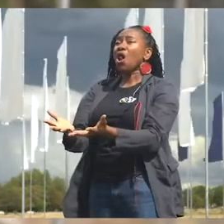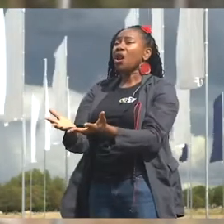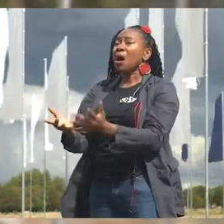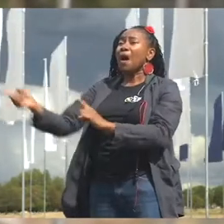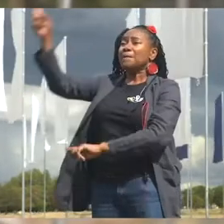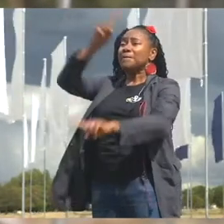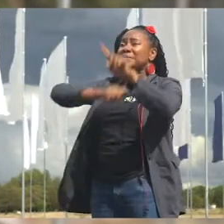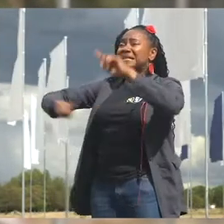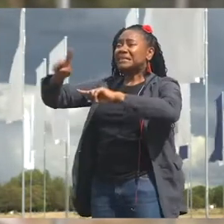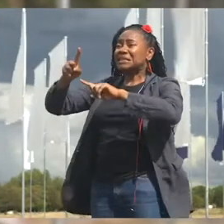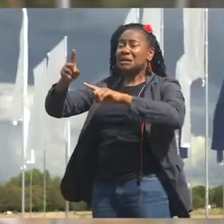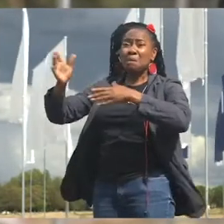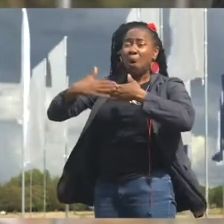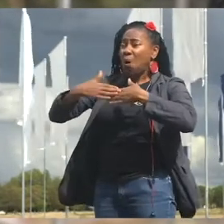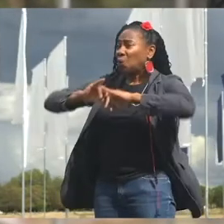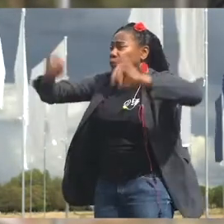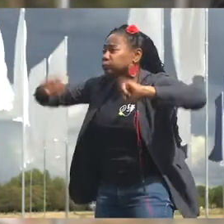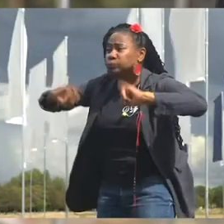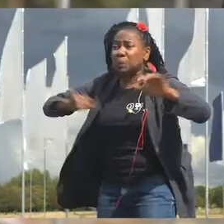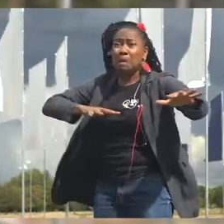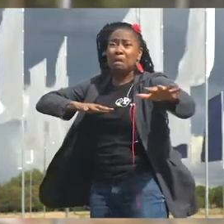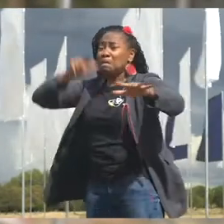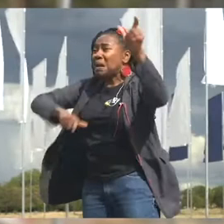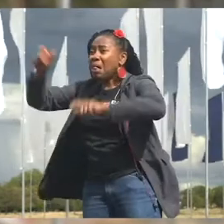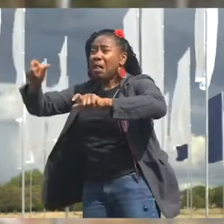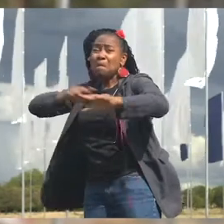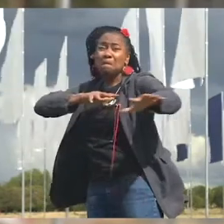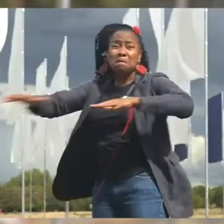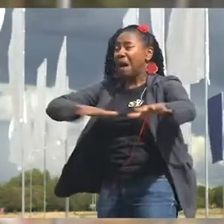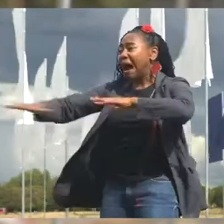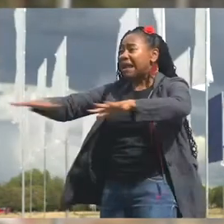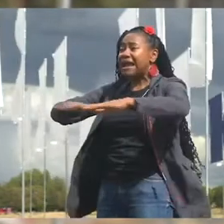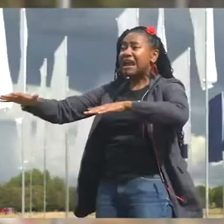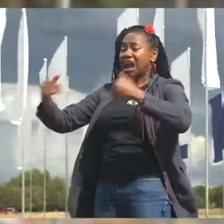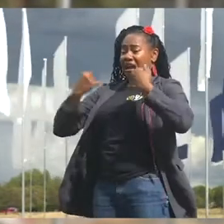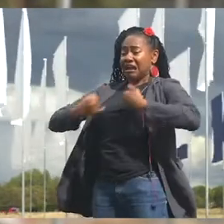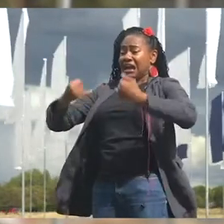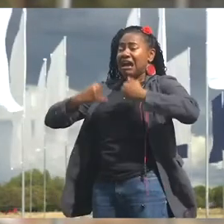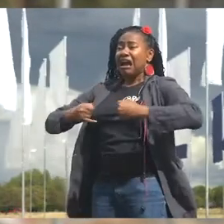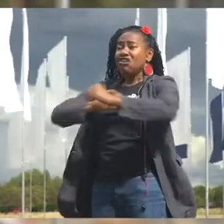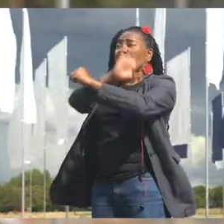Meetings became more frenetic, people became more panicked, the scale of the virus became clearer.